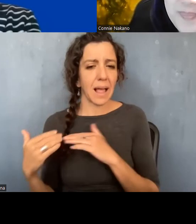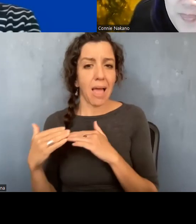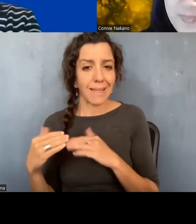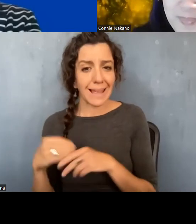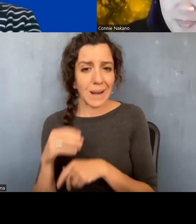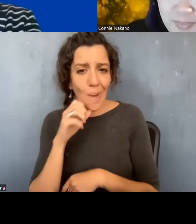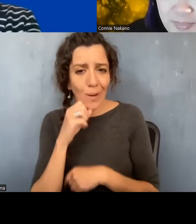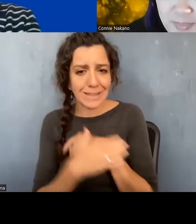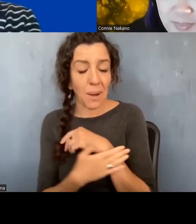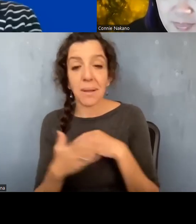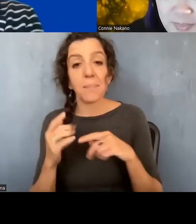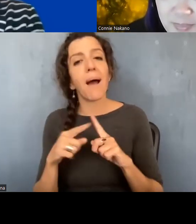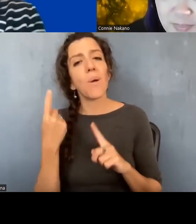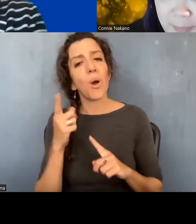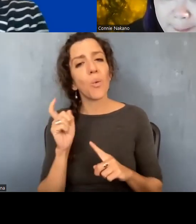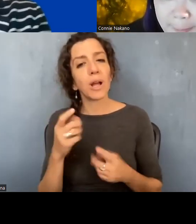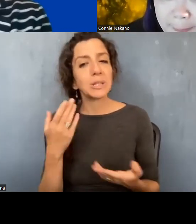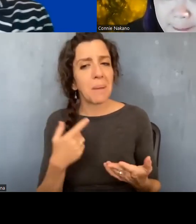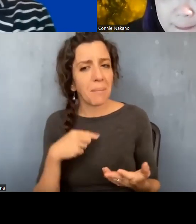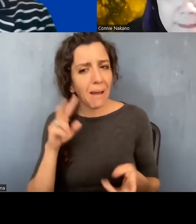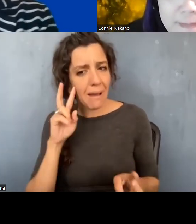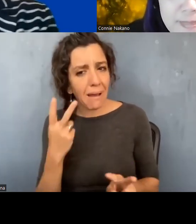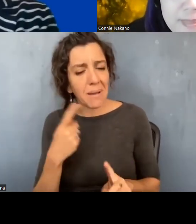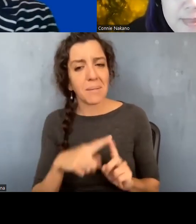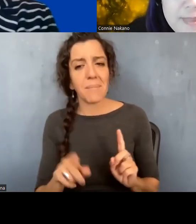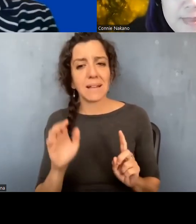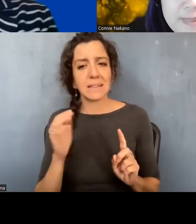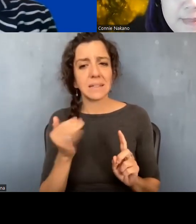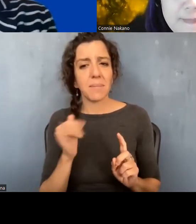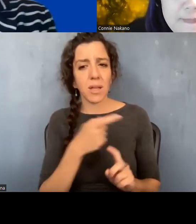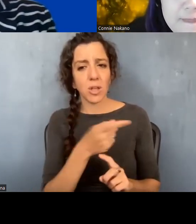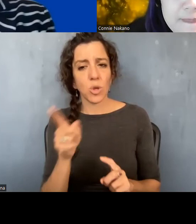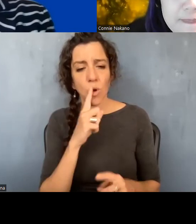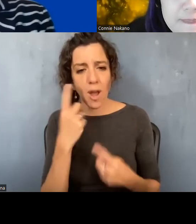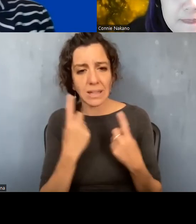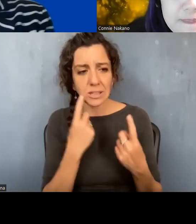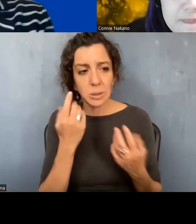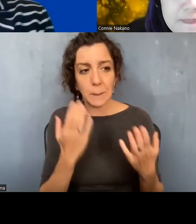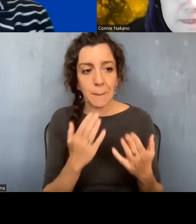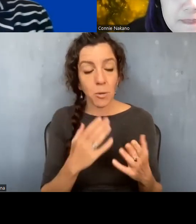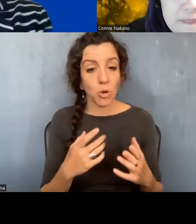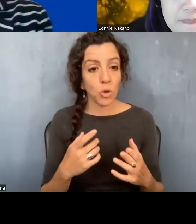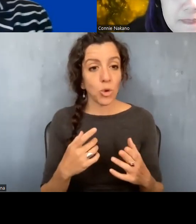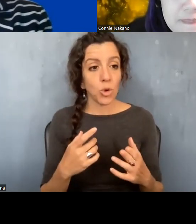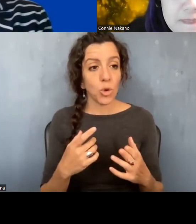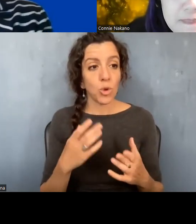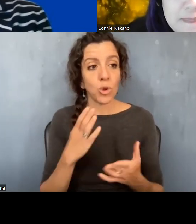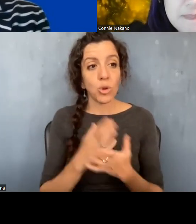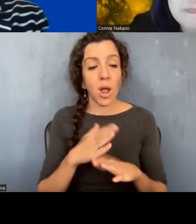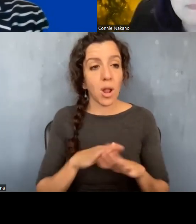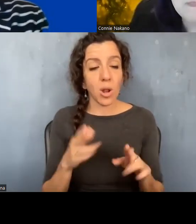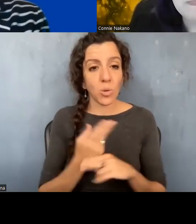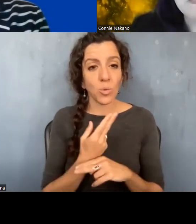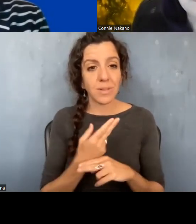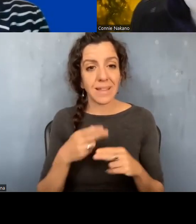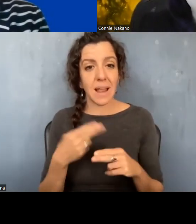Question, if maybe I misheard, but it sounded like you all are considering maybe retiring the name Hubs and